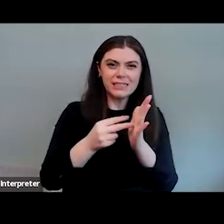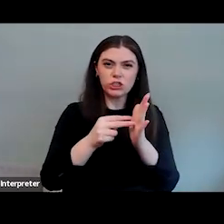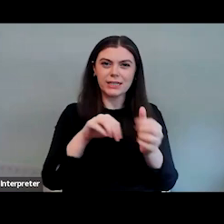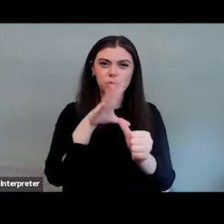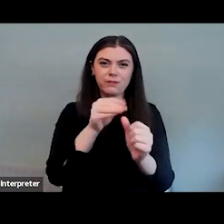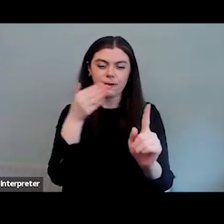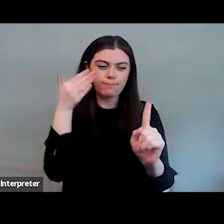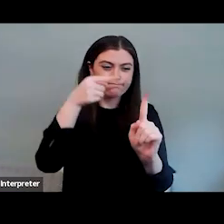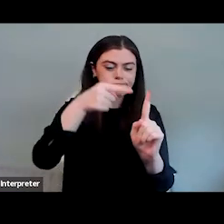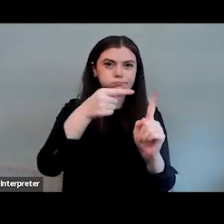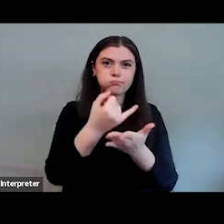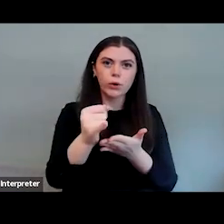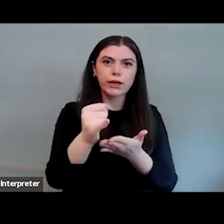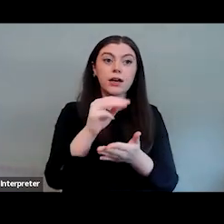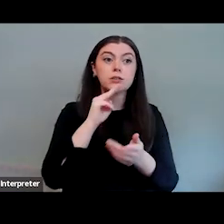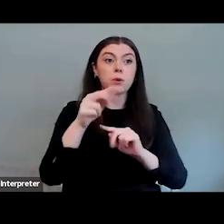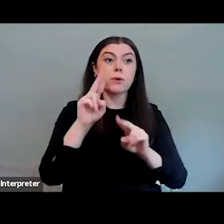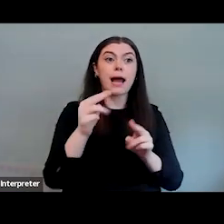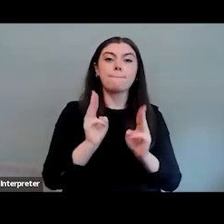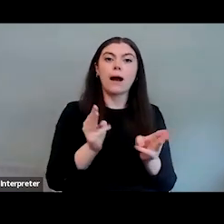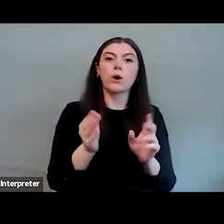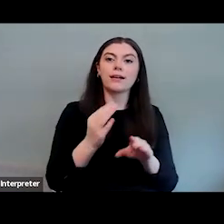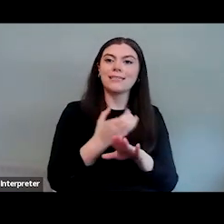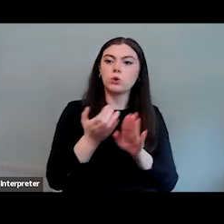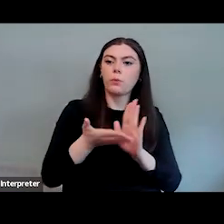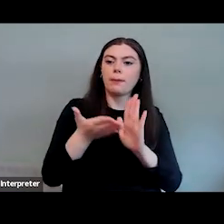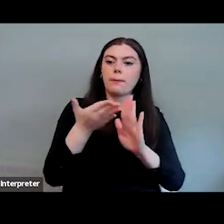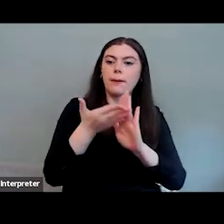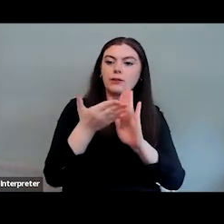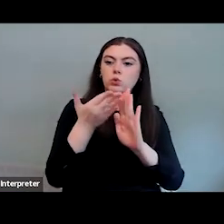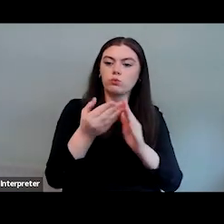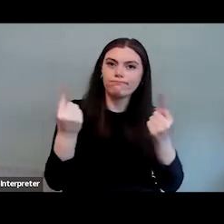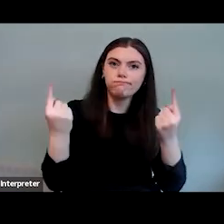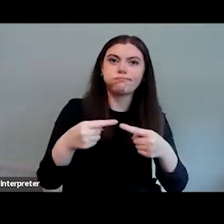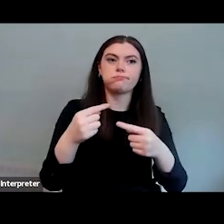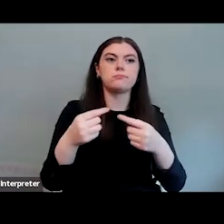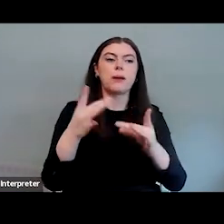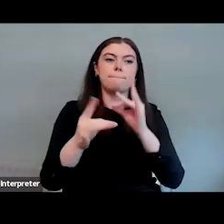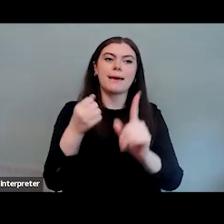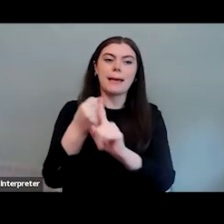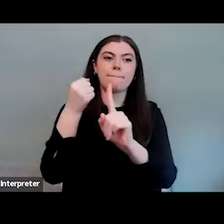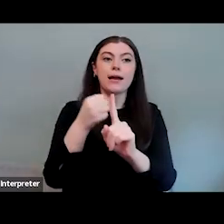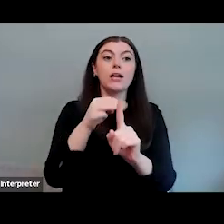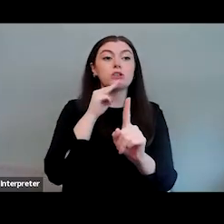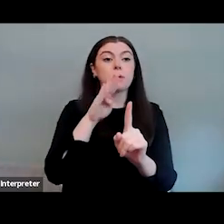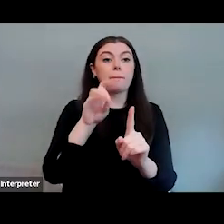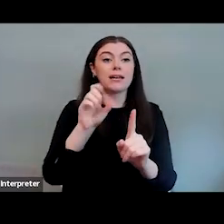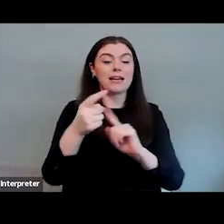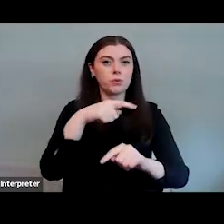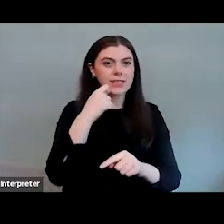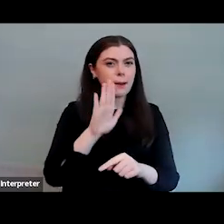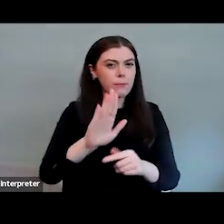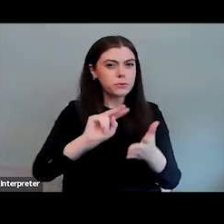keep building power so that we get to an impact. And so with the BDS movement, we say, you need to be strategic, you need